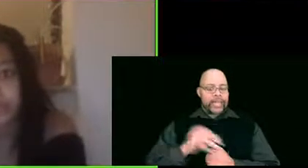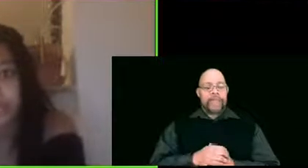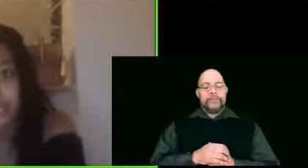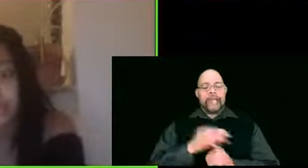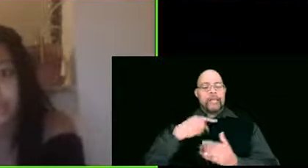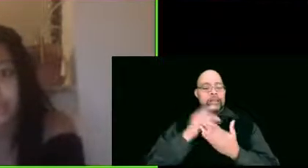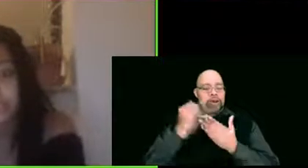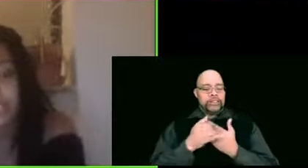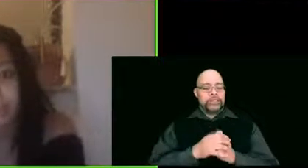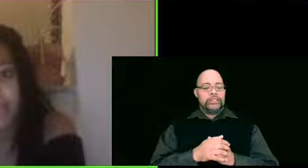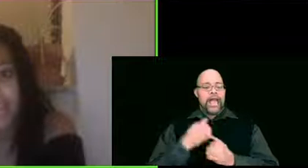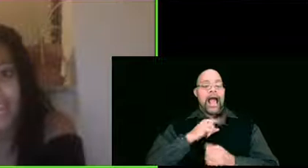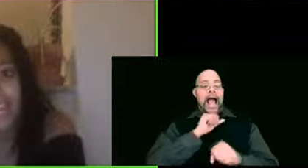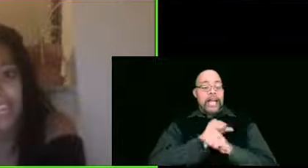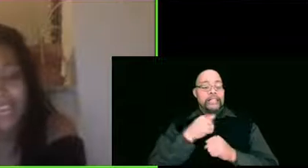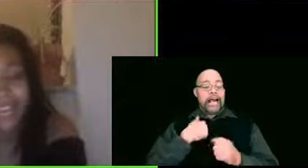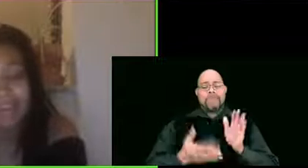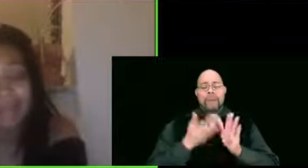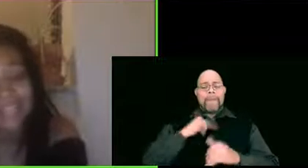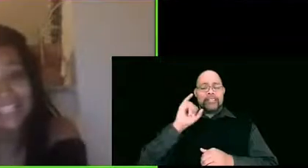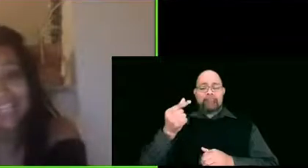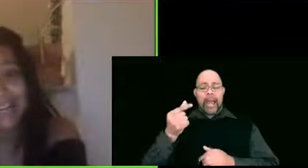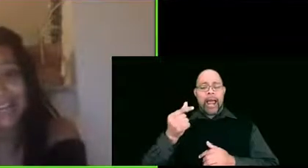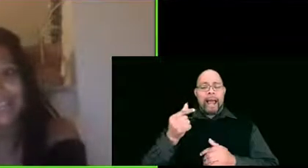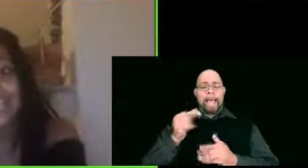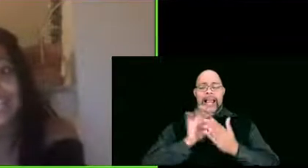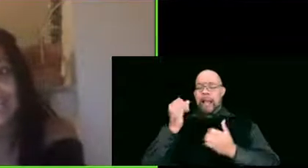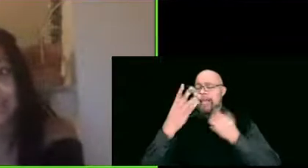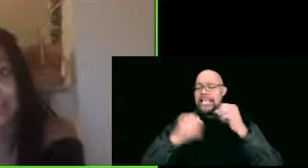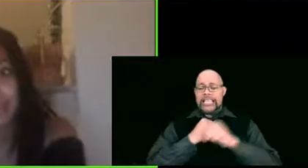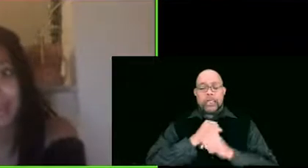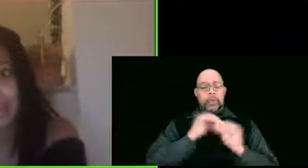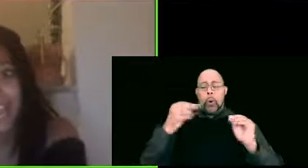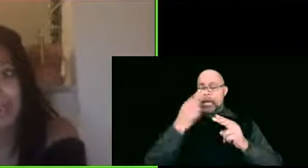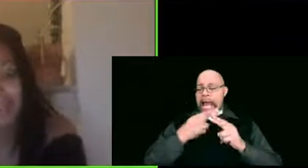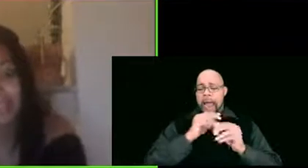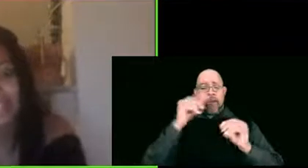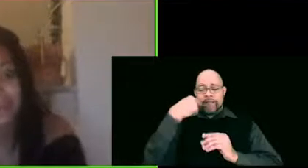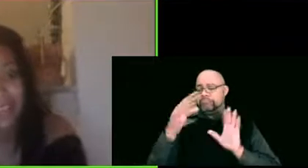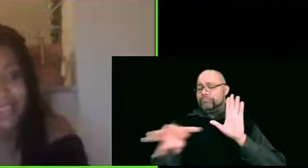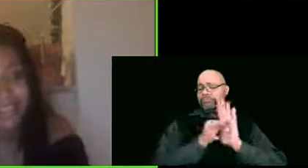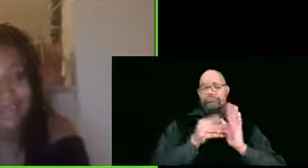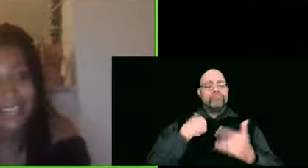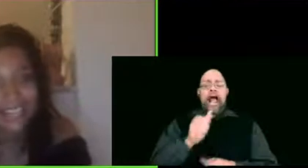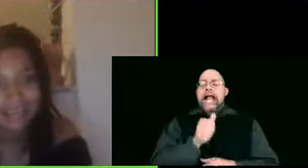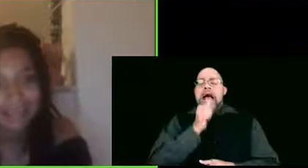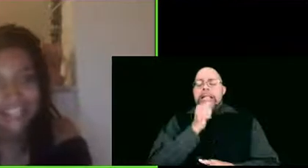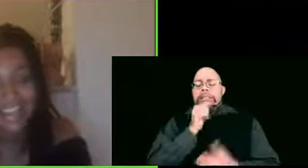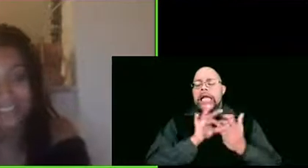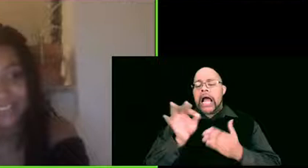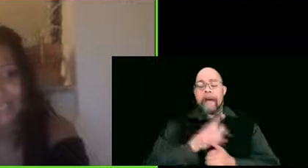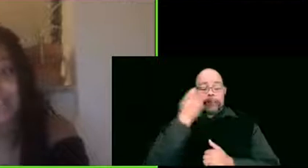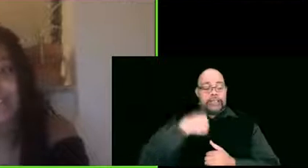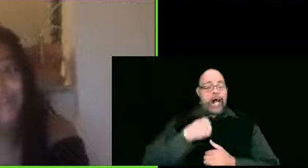social media and in the projects that I made. And I ran my Instagram account for years without putting my name or my face to it as a completely